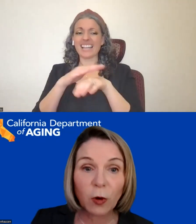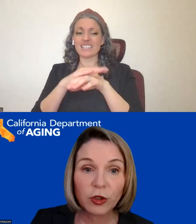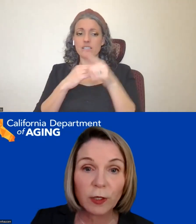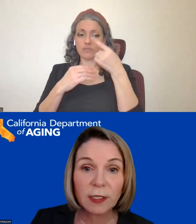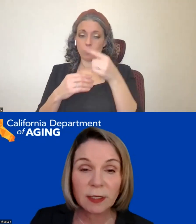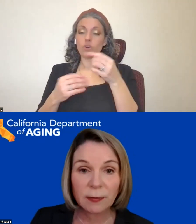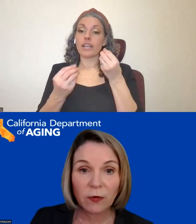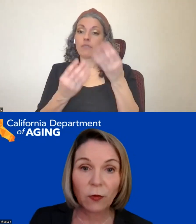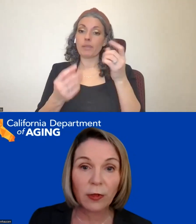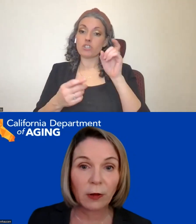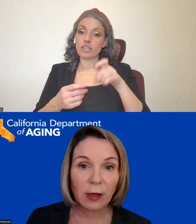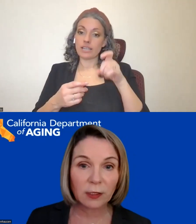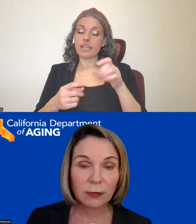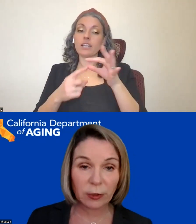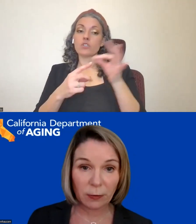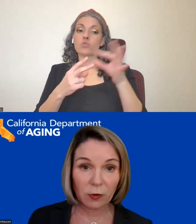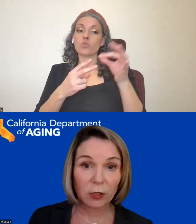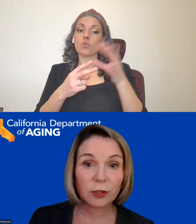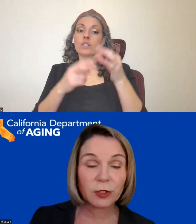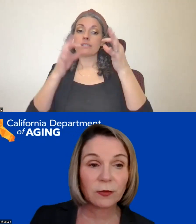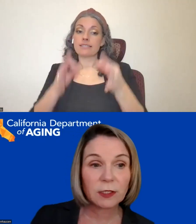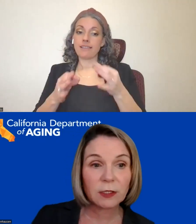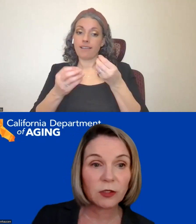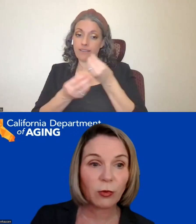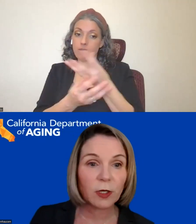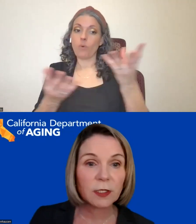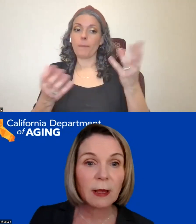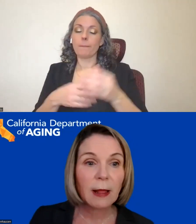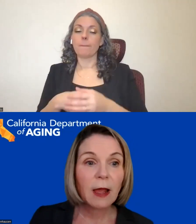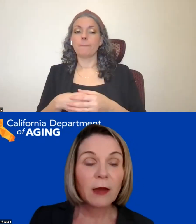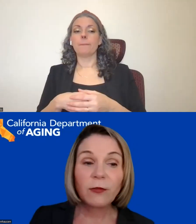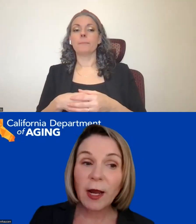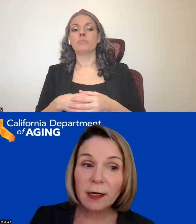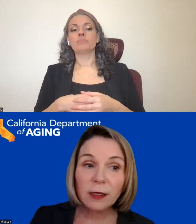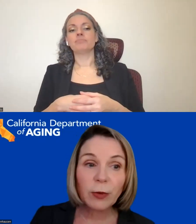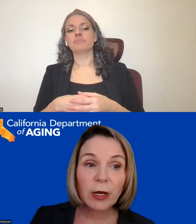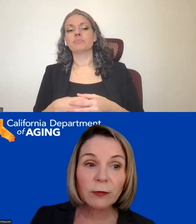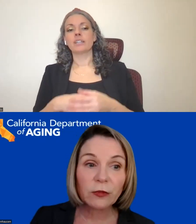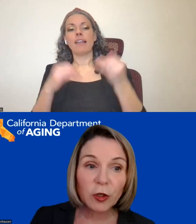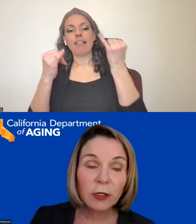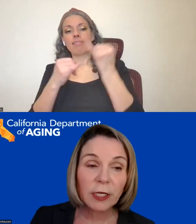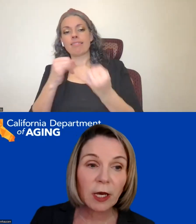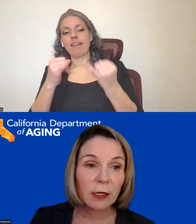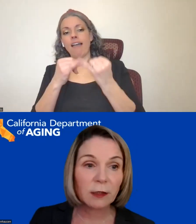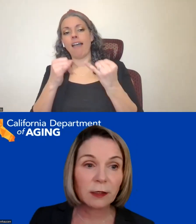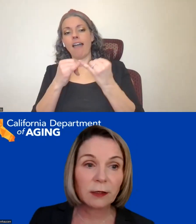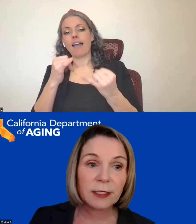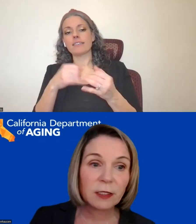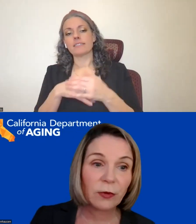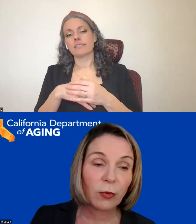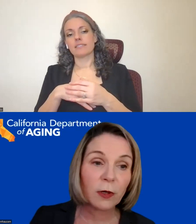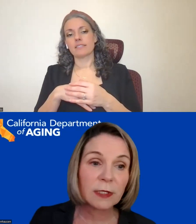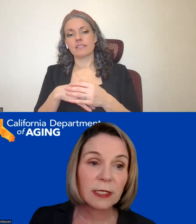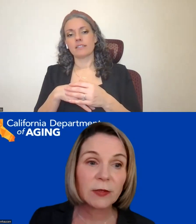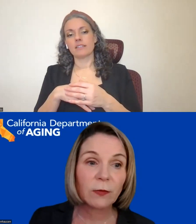make informed choices for their long-term services and supports. And finally, but certainly not